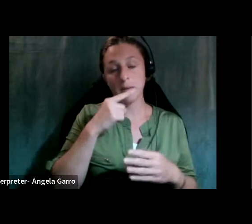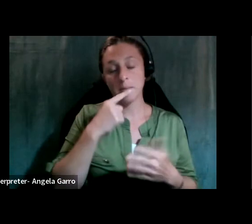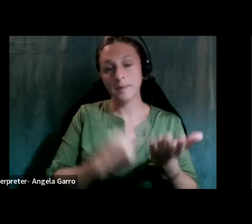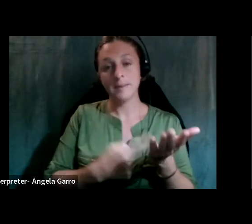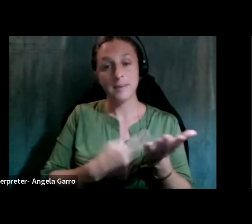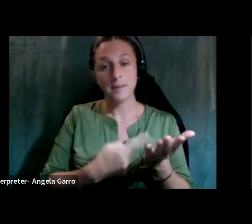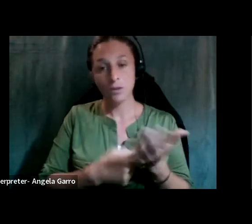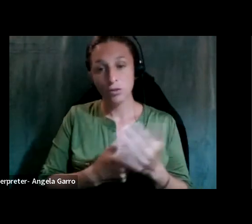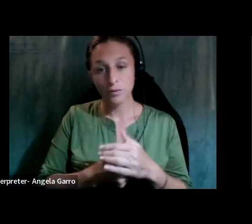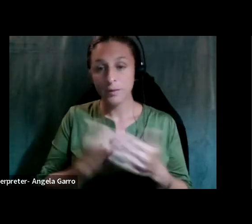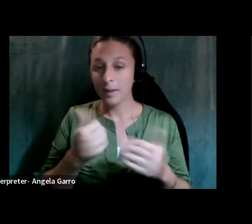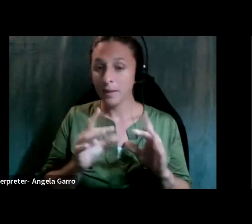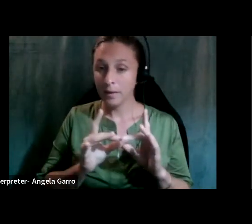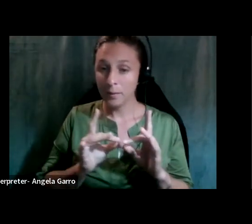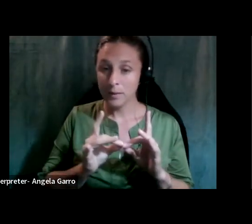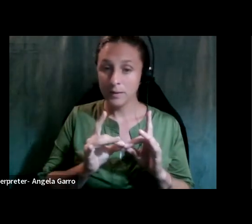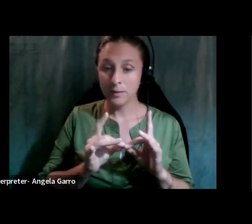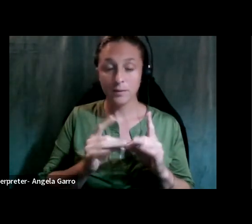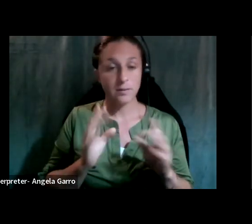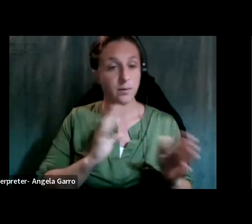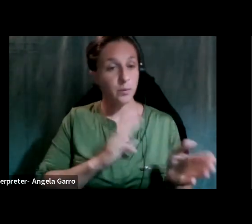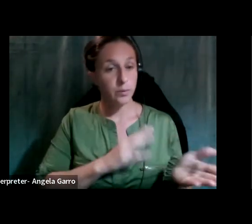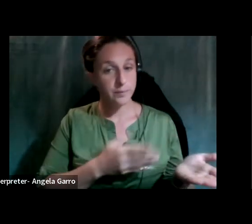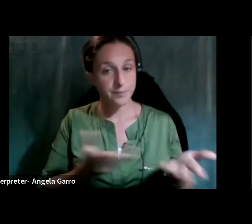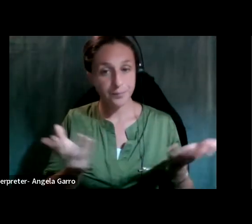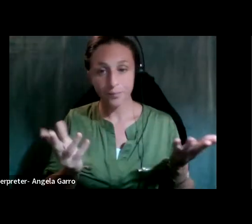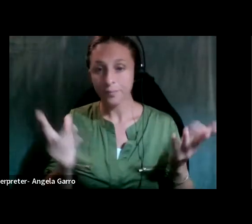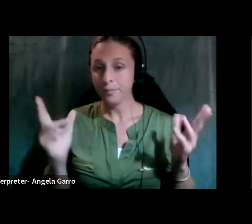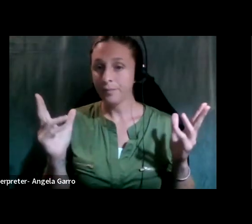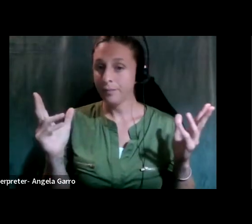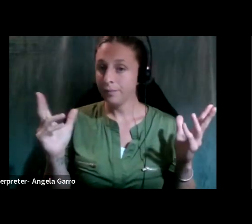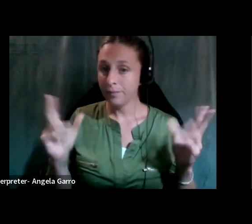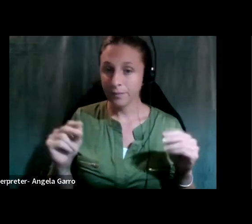discussion. Any comments on board? Nope.